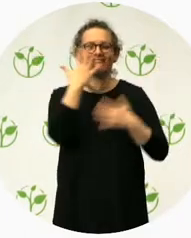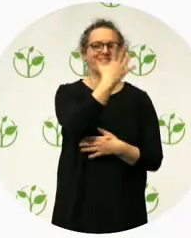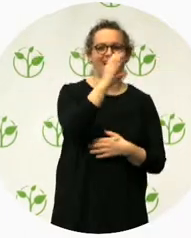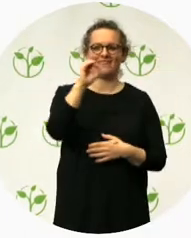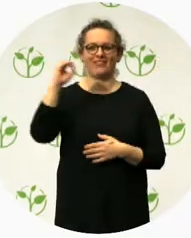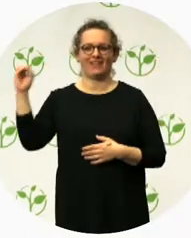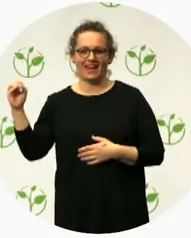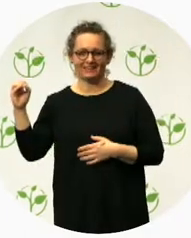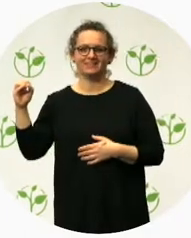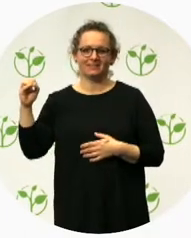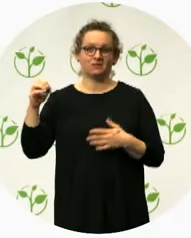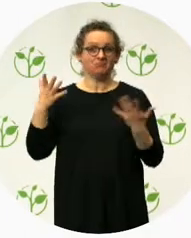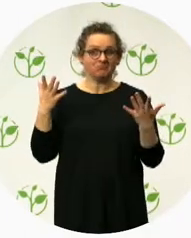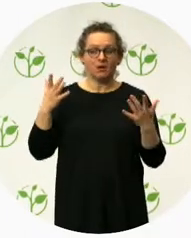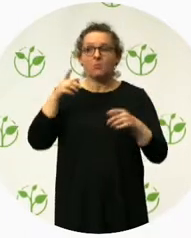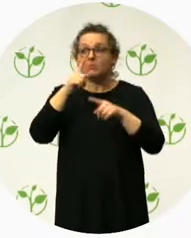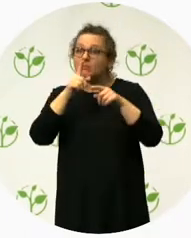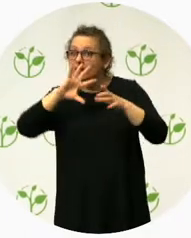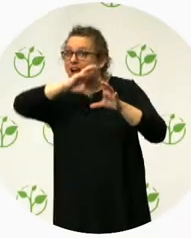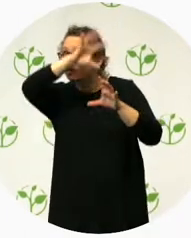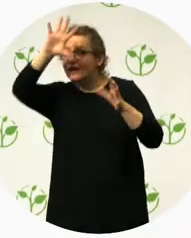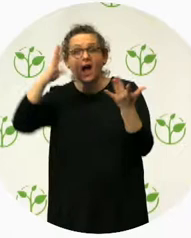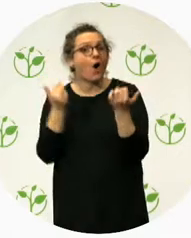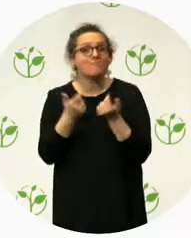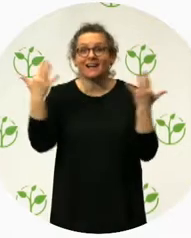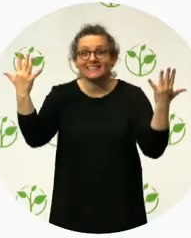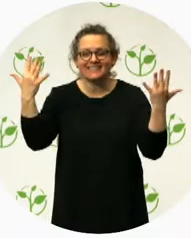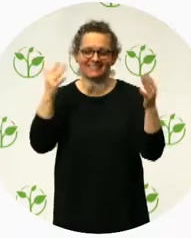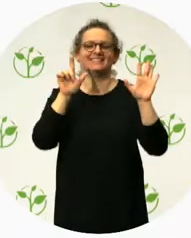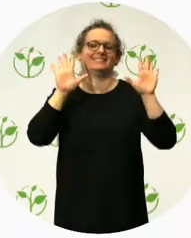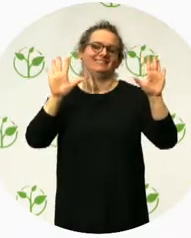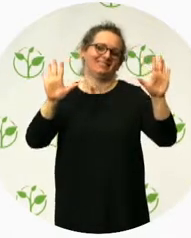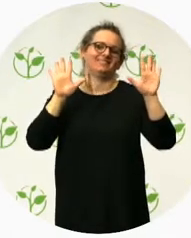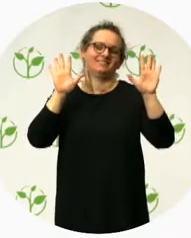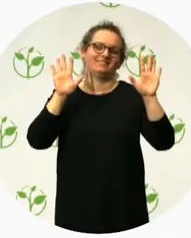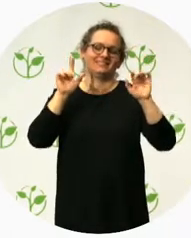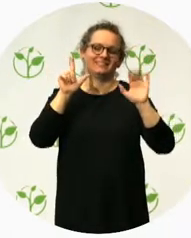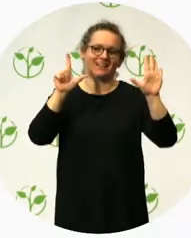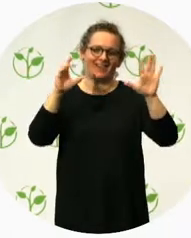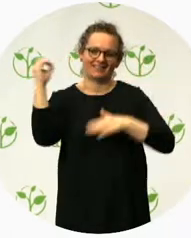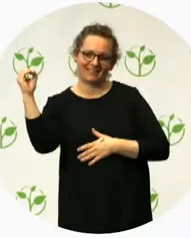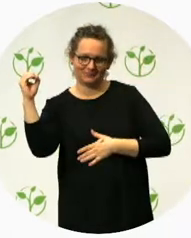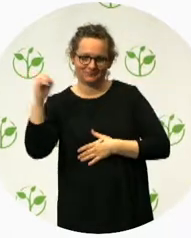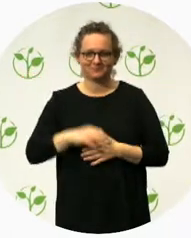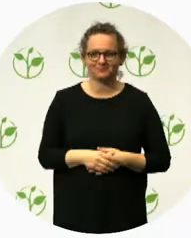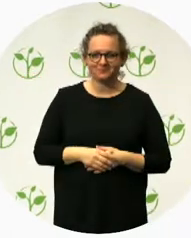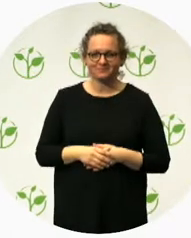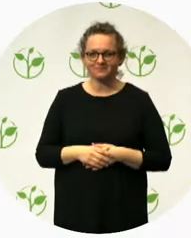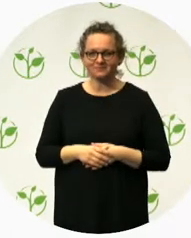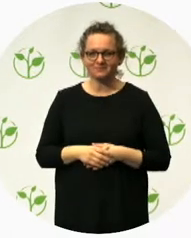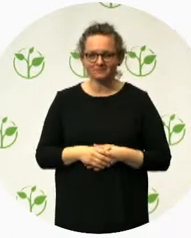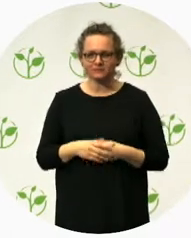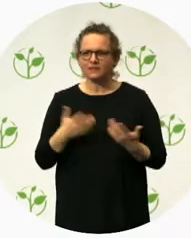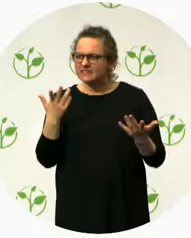a catalyst for building bridges and breaking down barriers to ensure